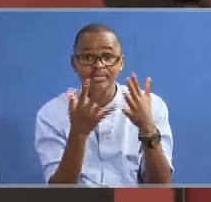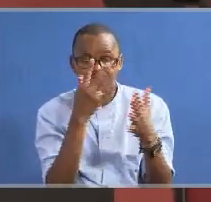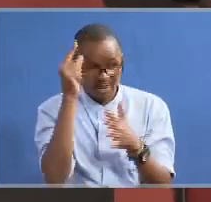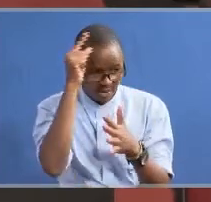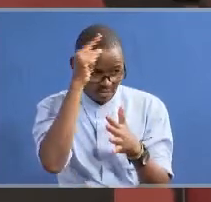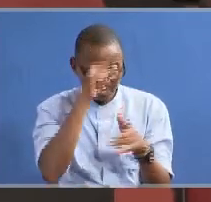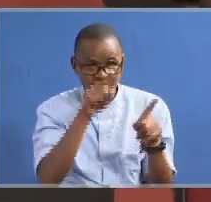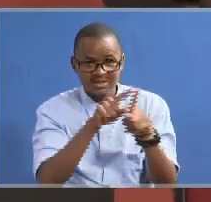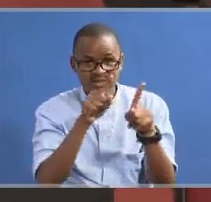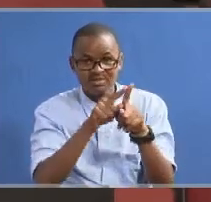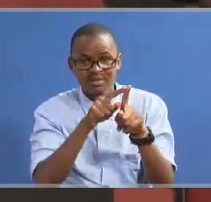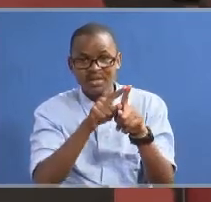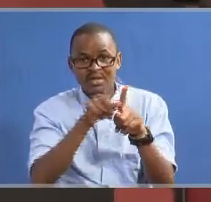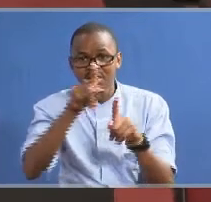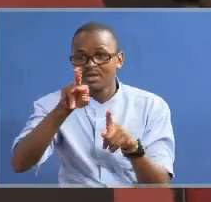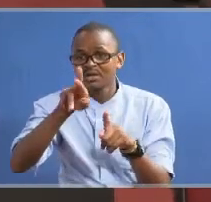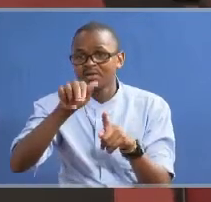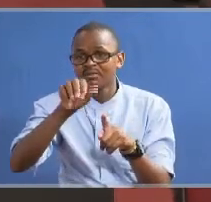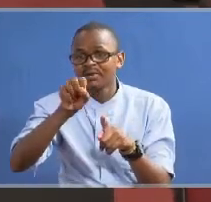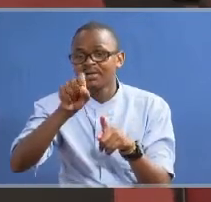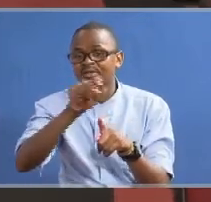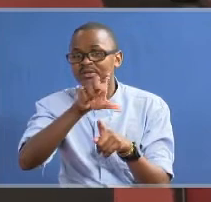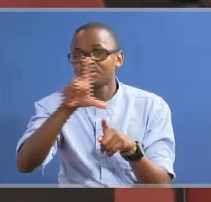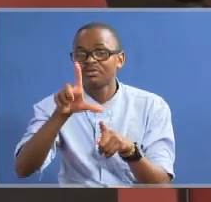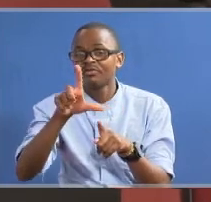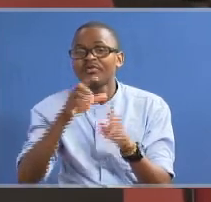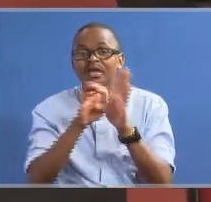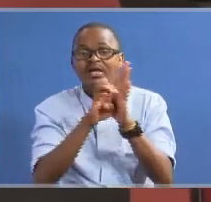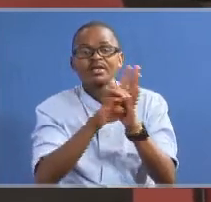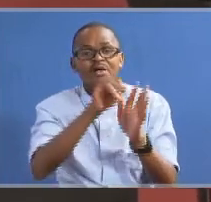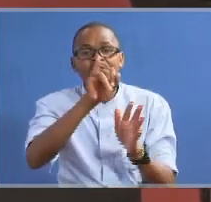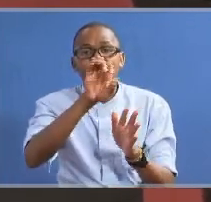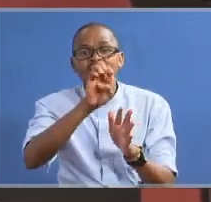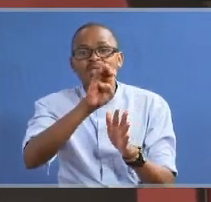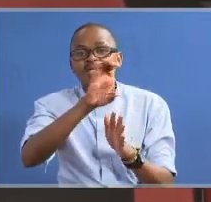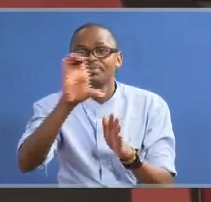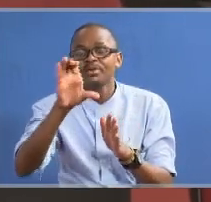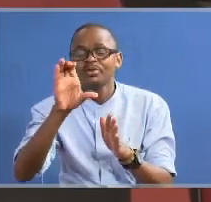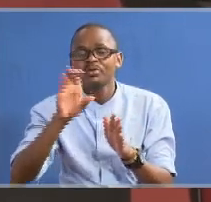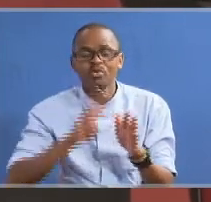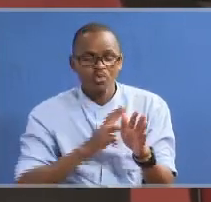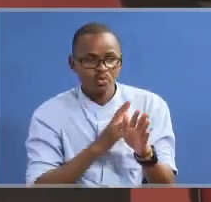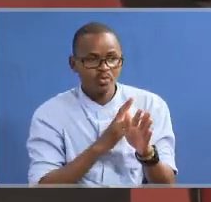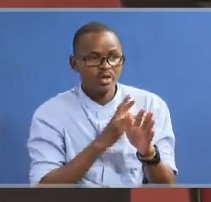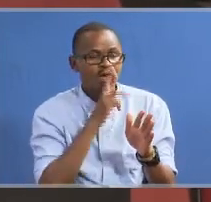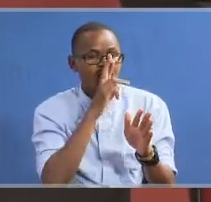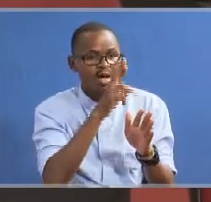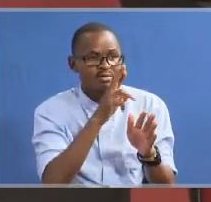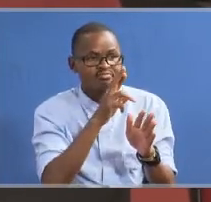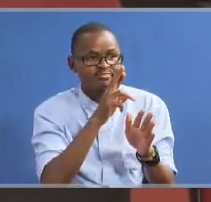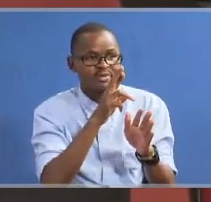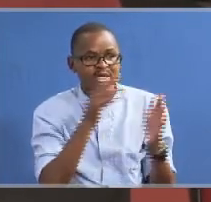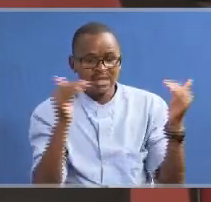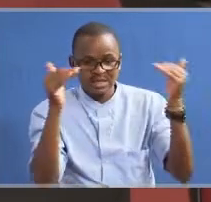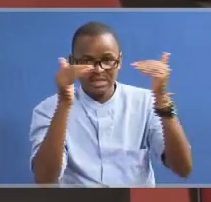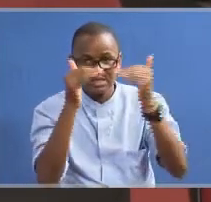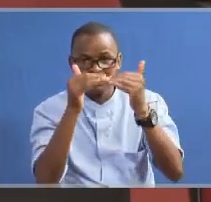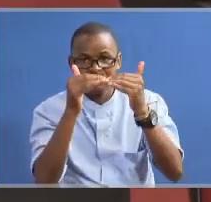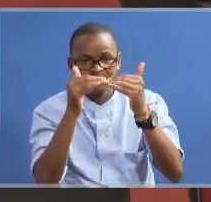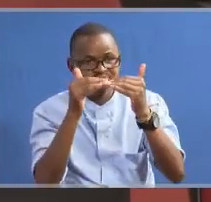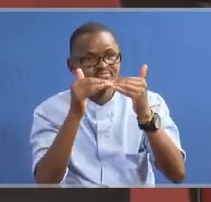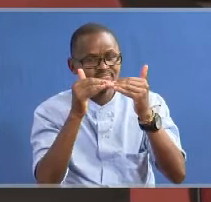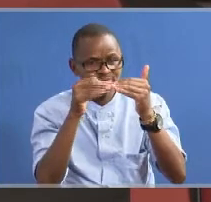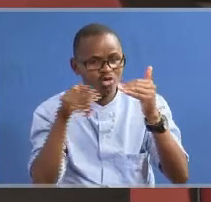other parastatals like IBC, for example. So all that, we are still at a stage where we are going around